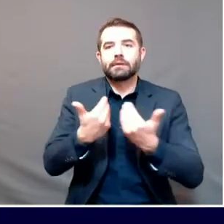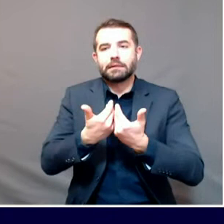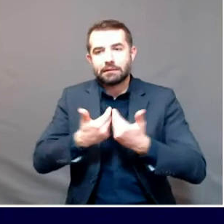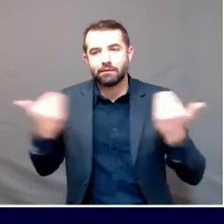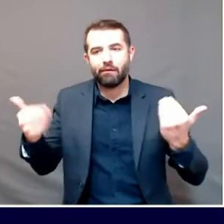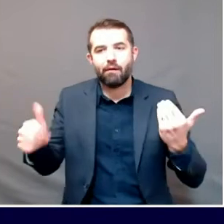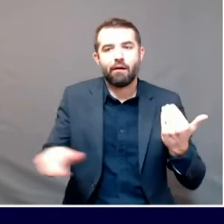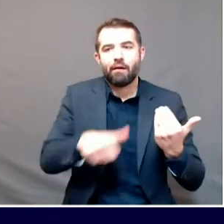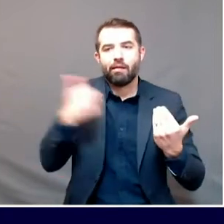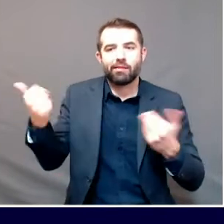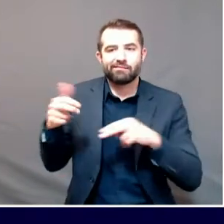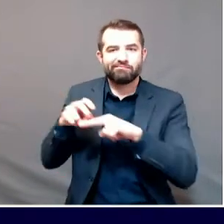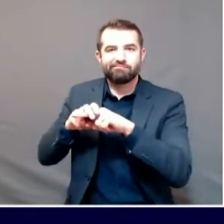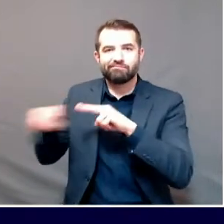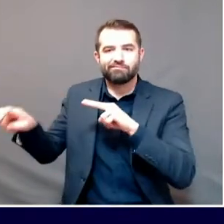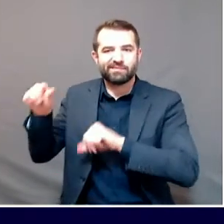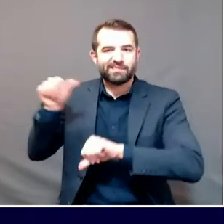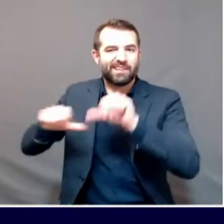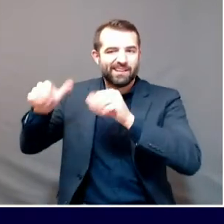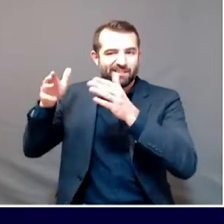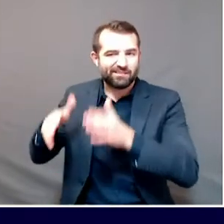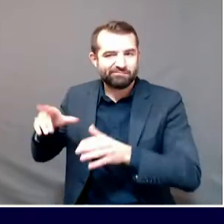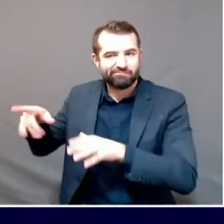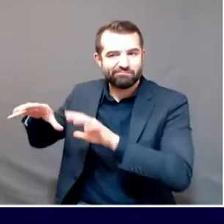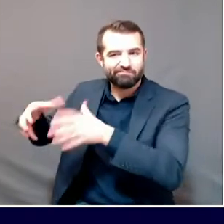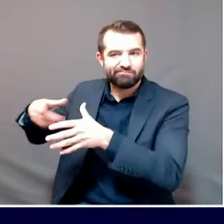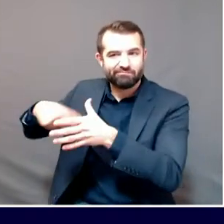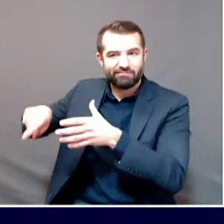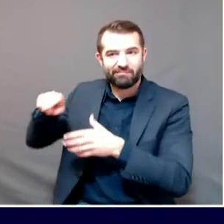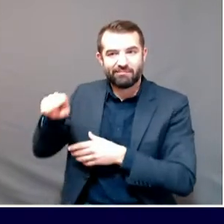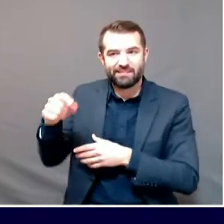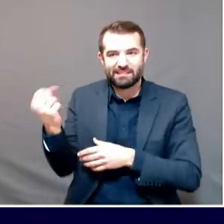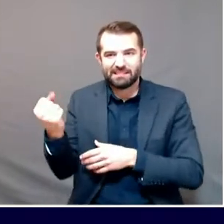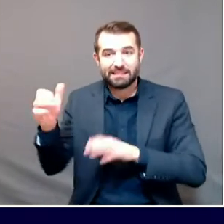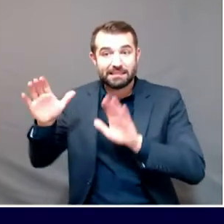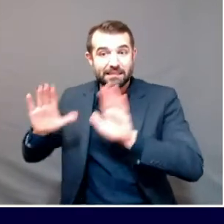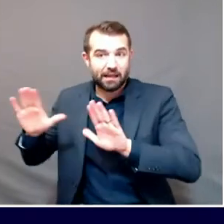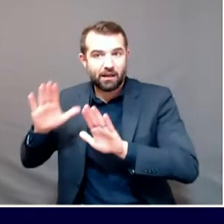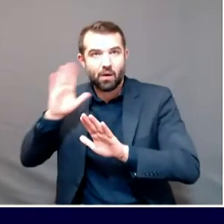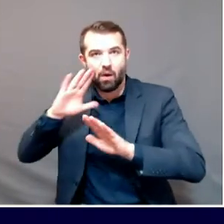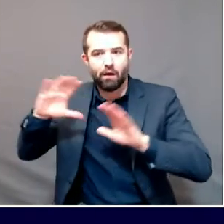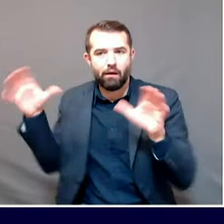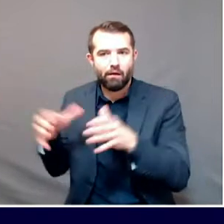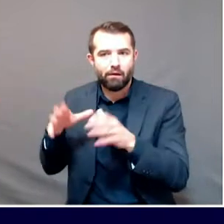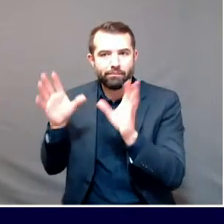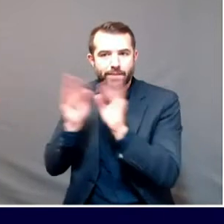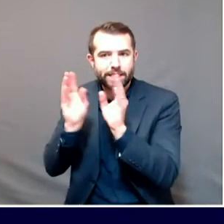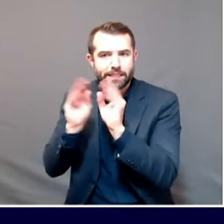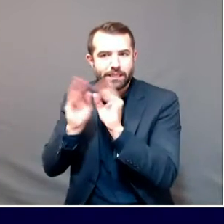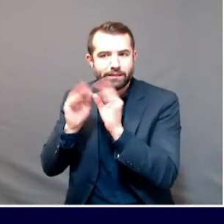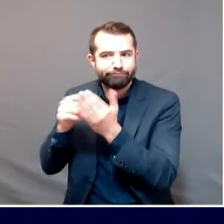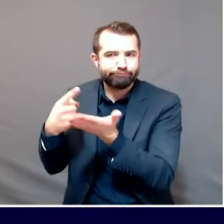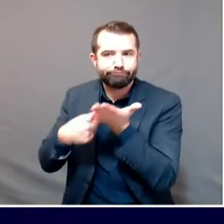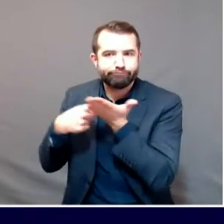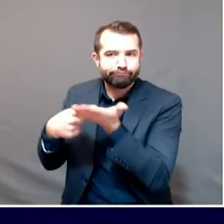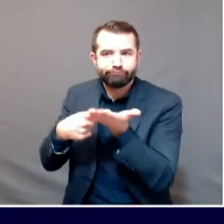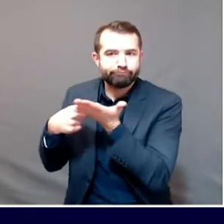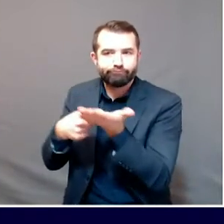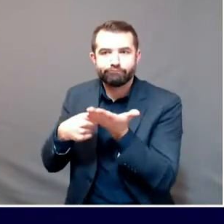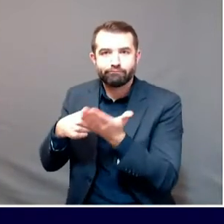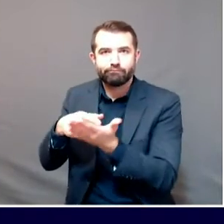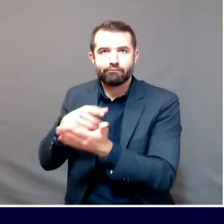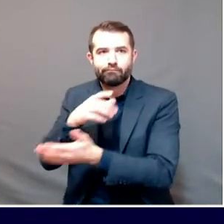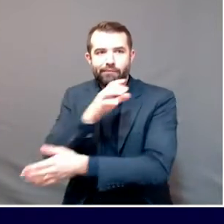CDC, who are scheduled to meet this Saturday and Sunday to similarly review the clinical and scientific data underscoring the Moderna